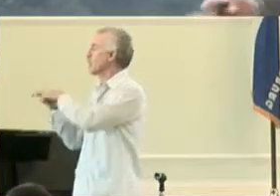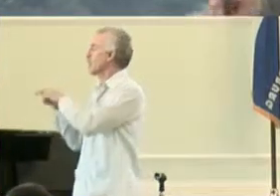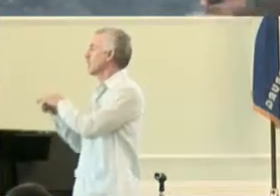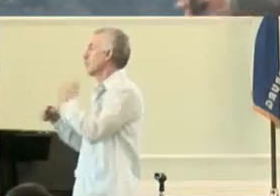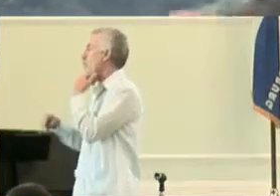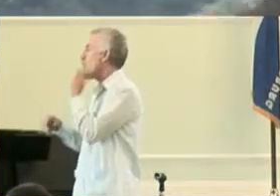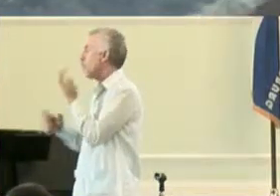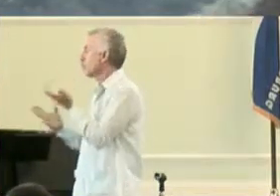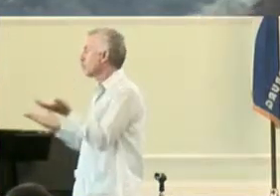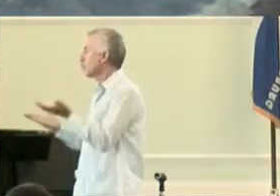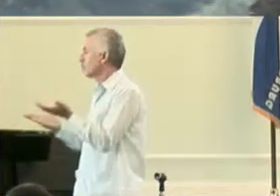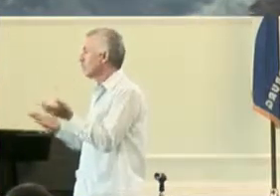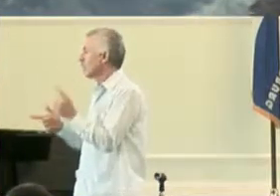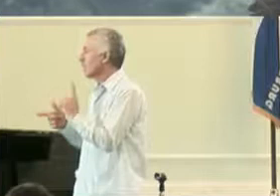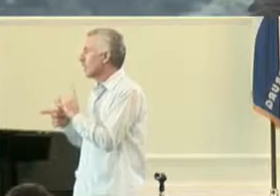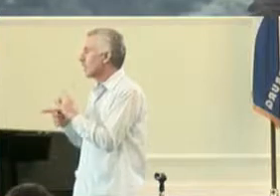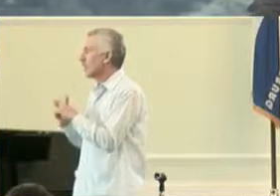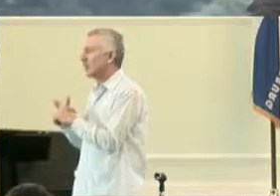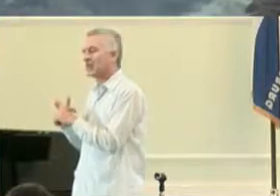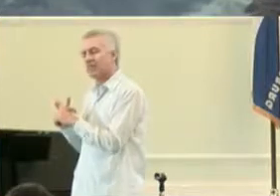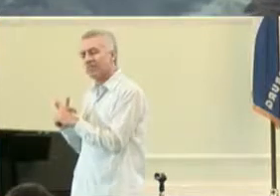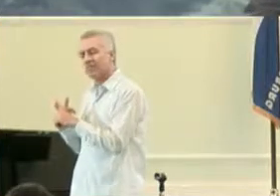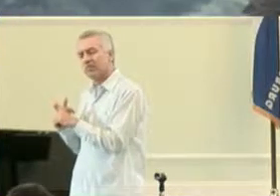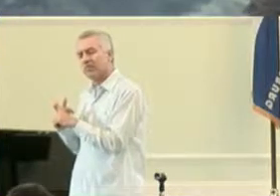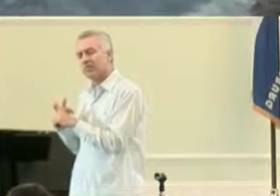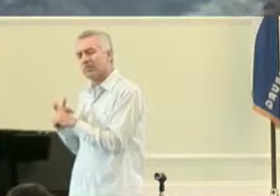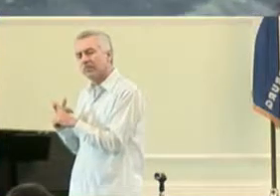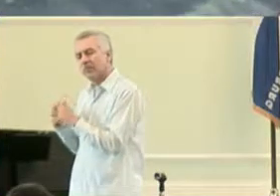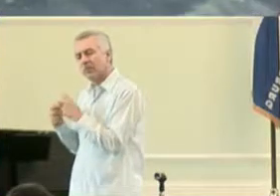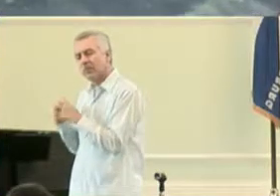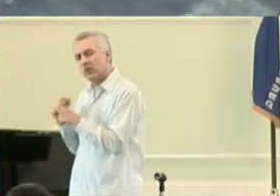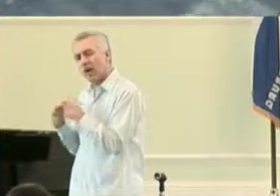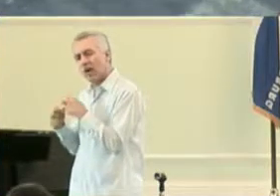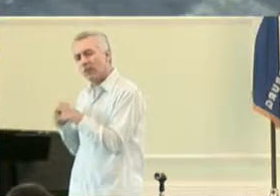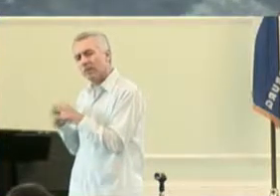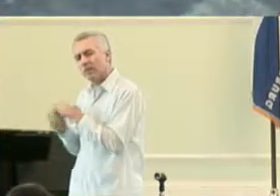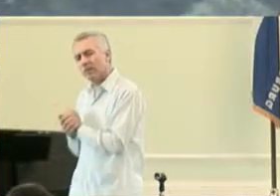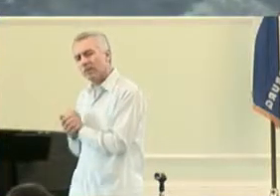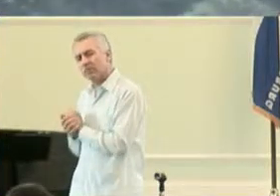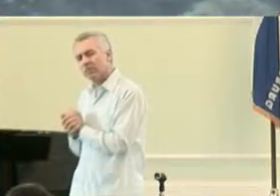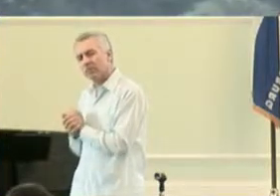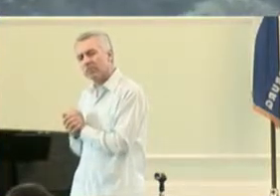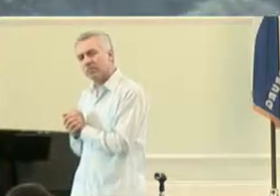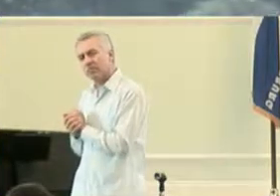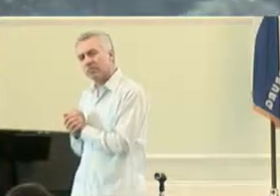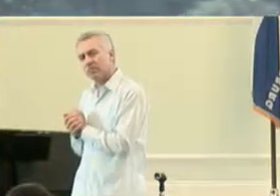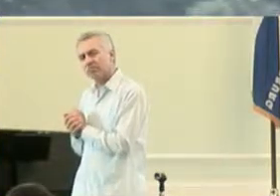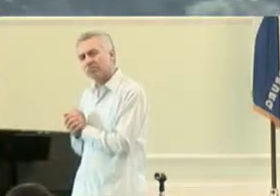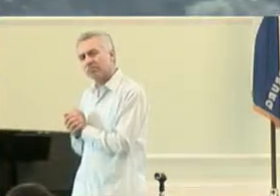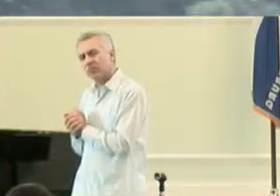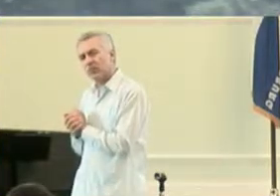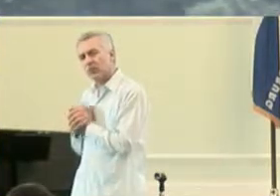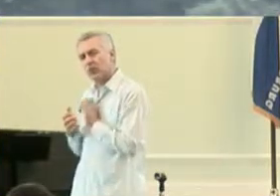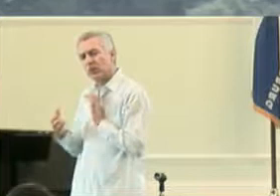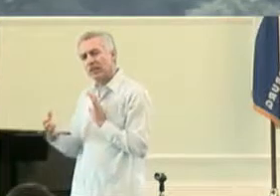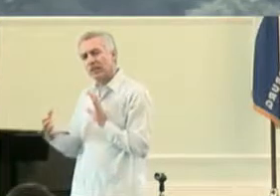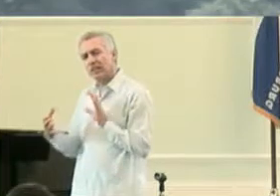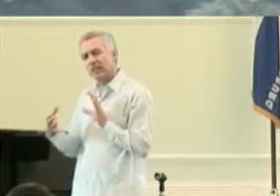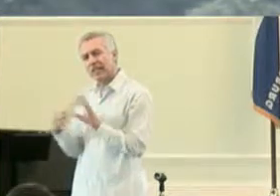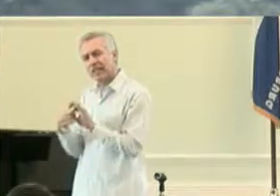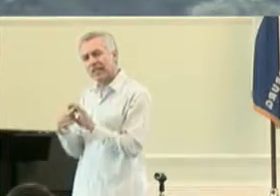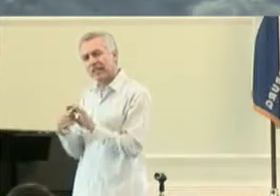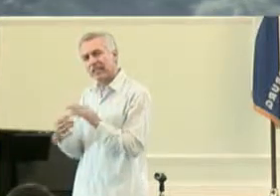then something is wrong, right? If you and I are not engaged in some kind of